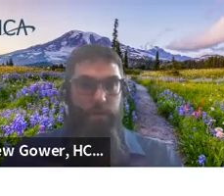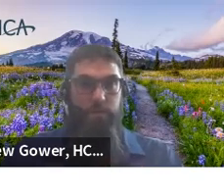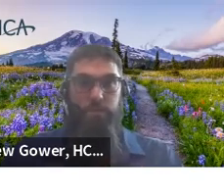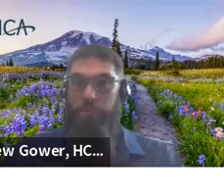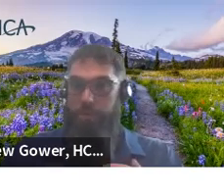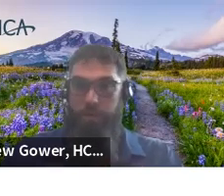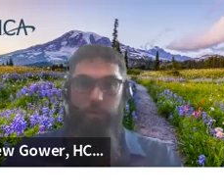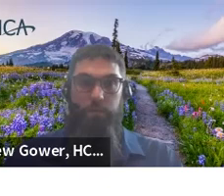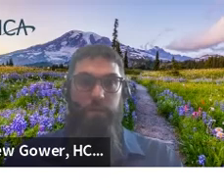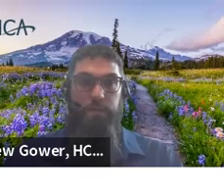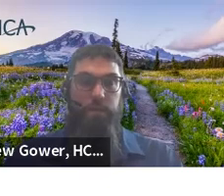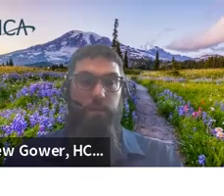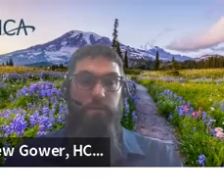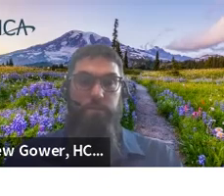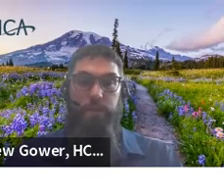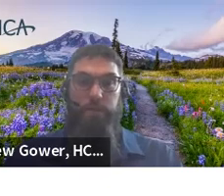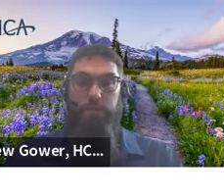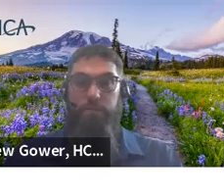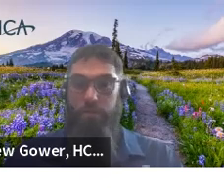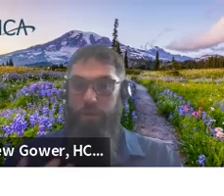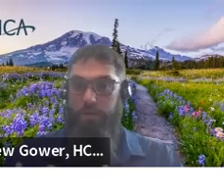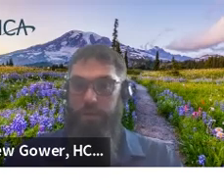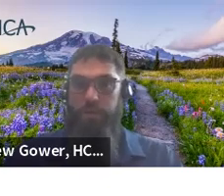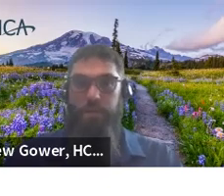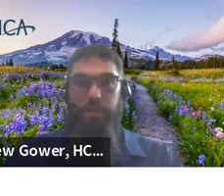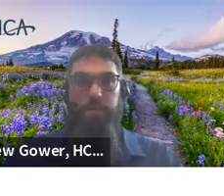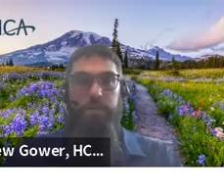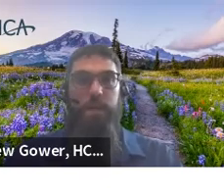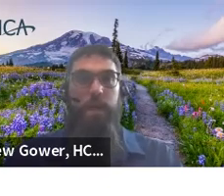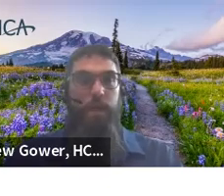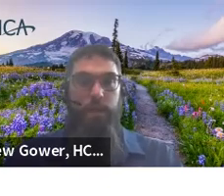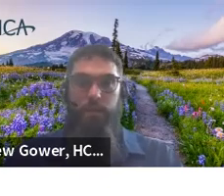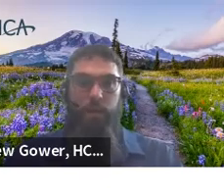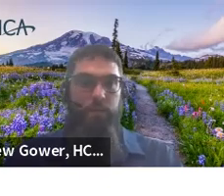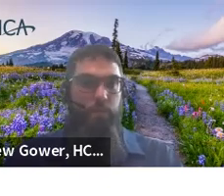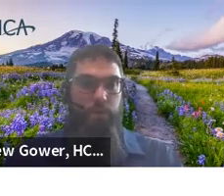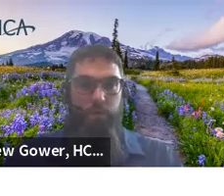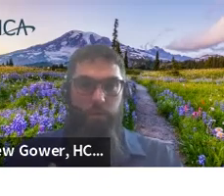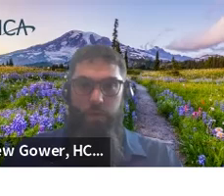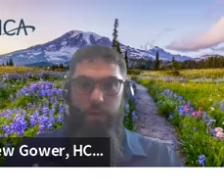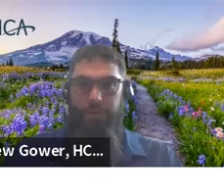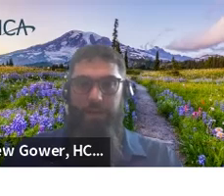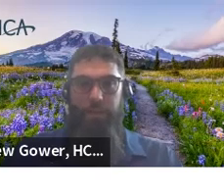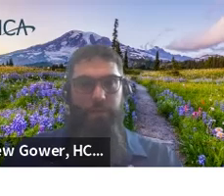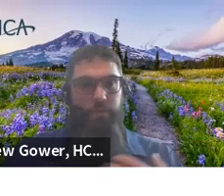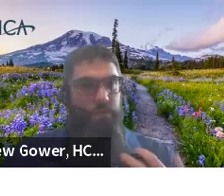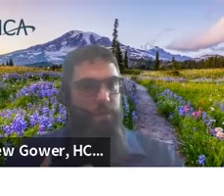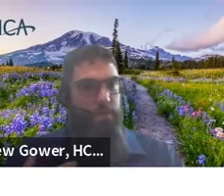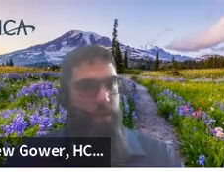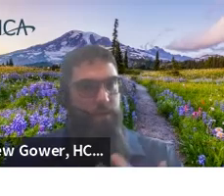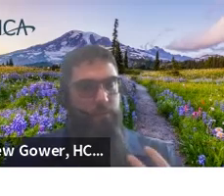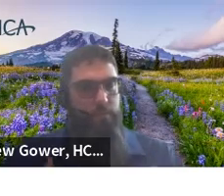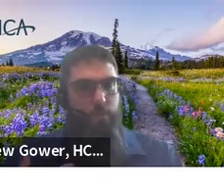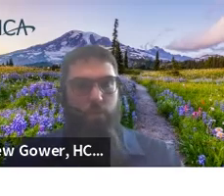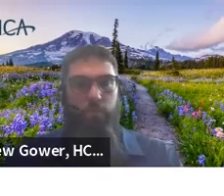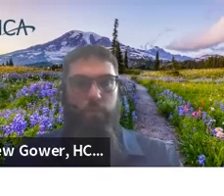co-responder models. We do not include designated crisis responders who can do ITA investigations. And we don't include recovery navigators, which are starting